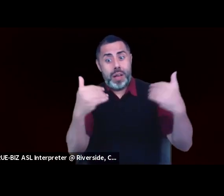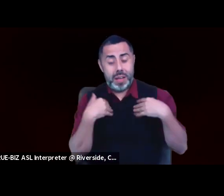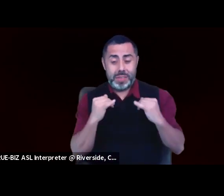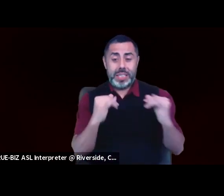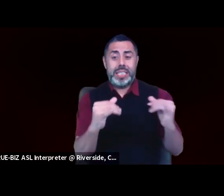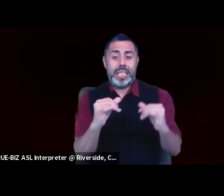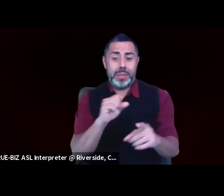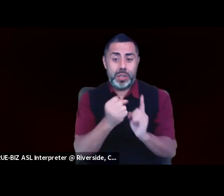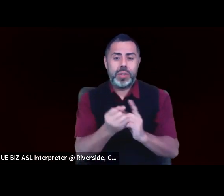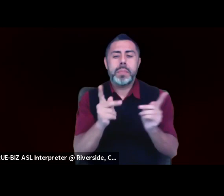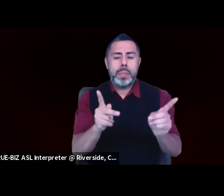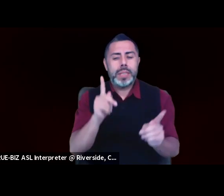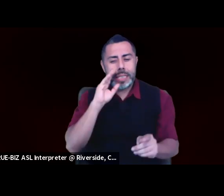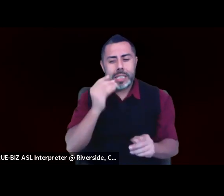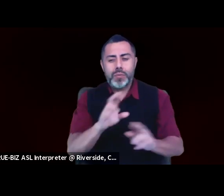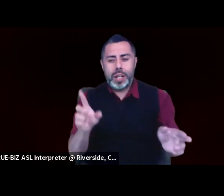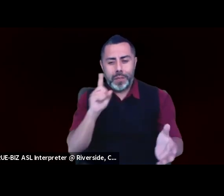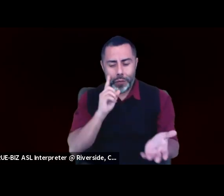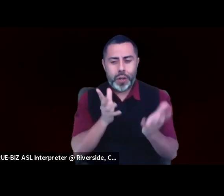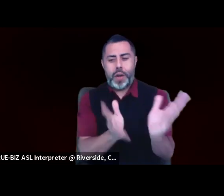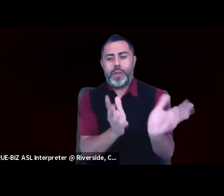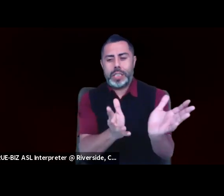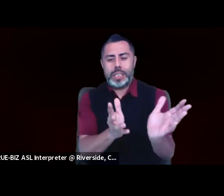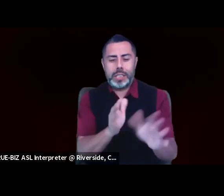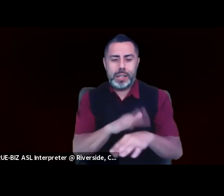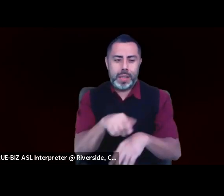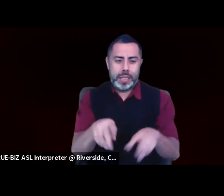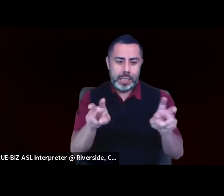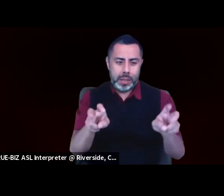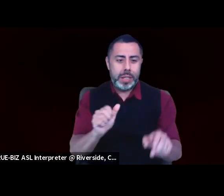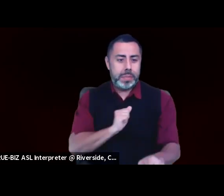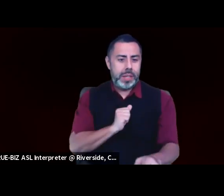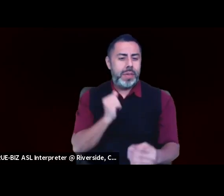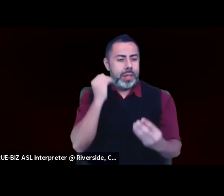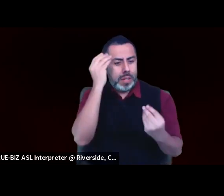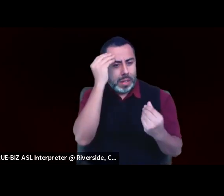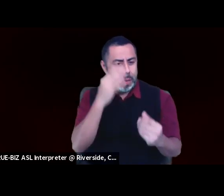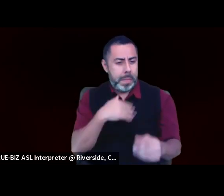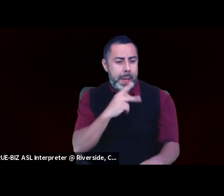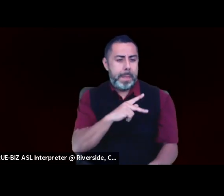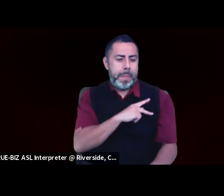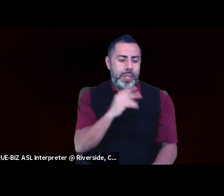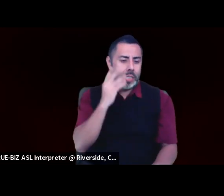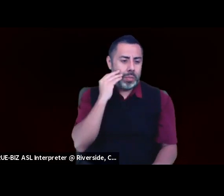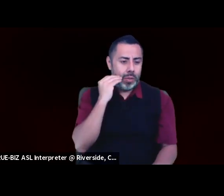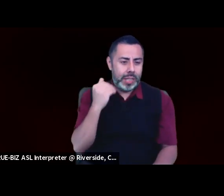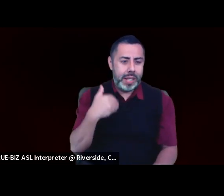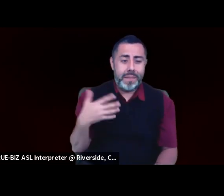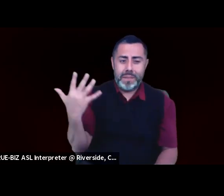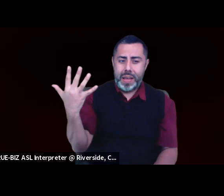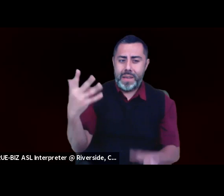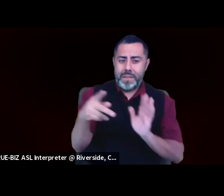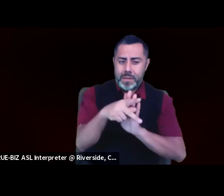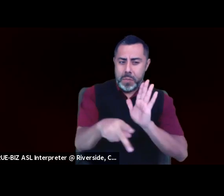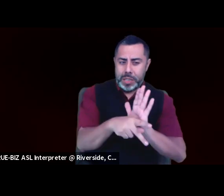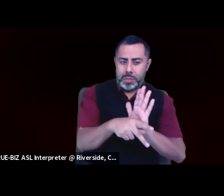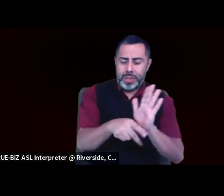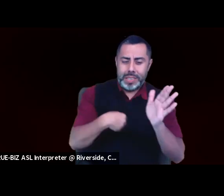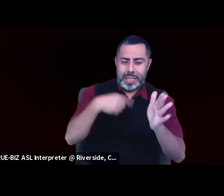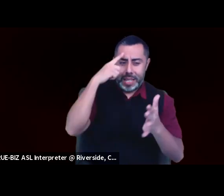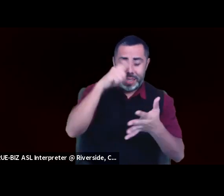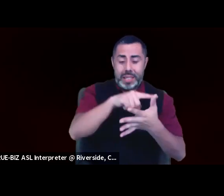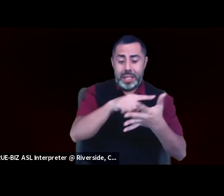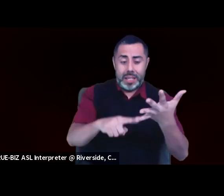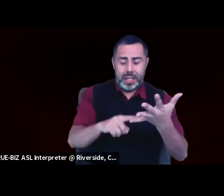been reflecting on my personal experiences with those, and there are five principles that I think that everyone can